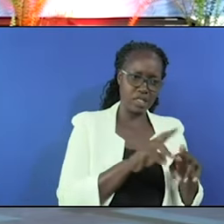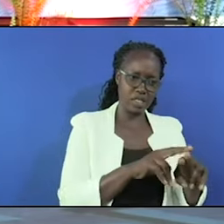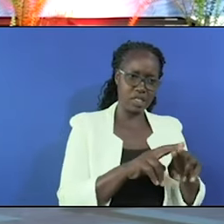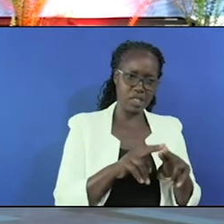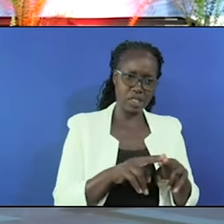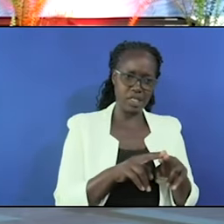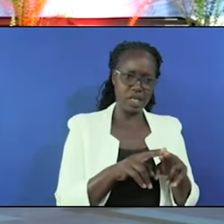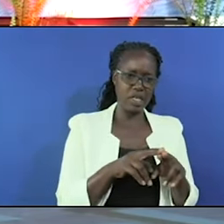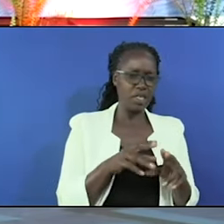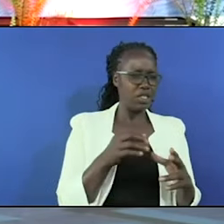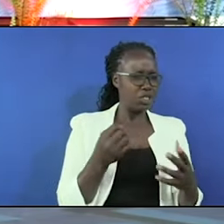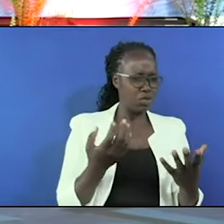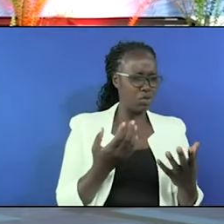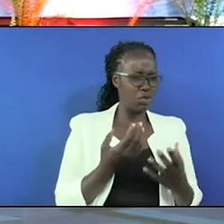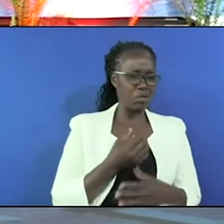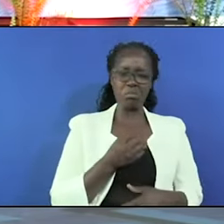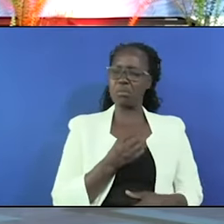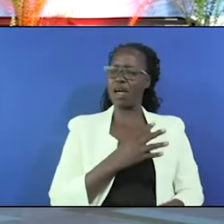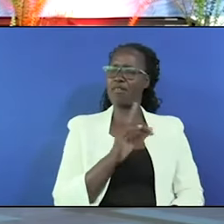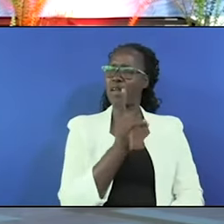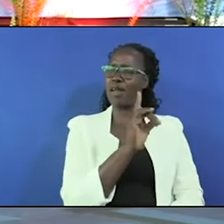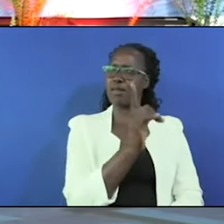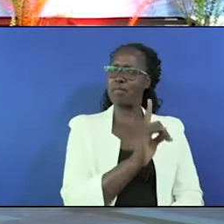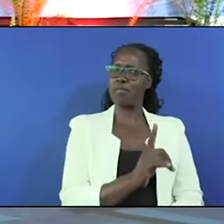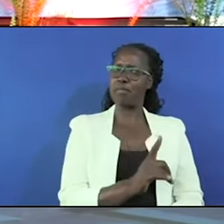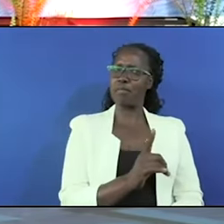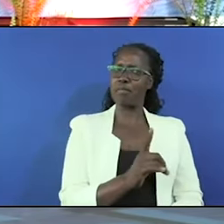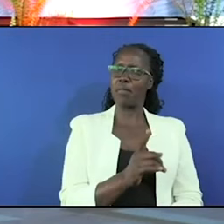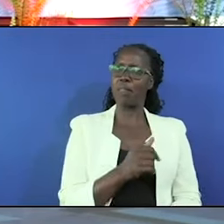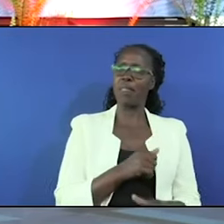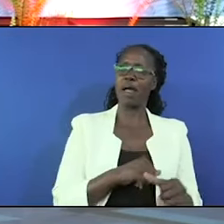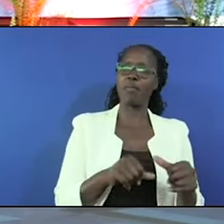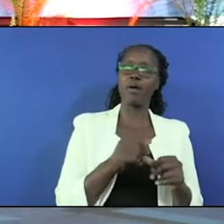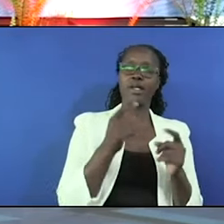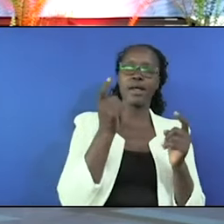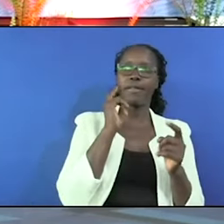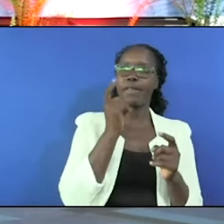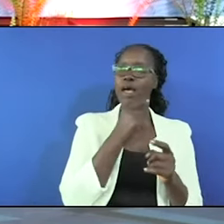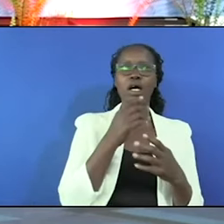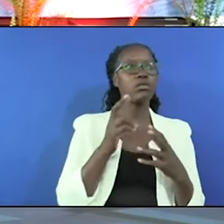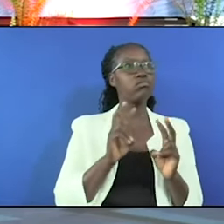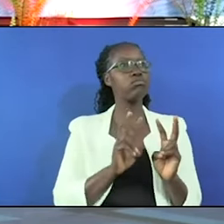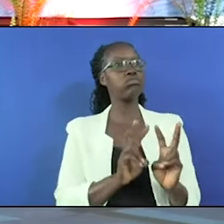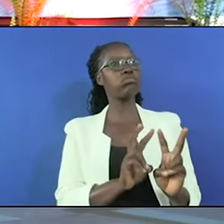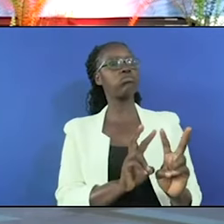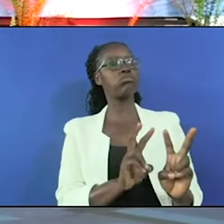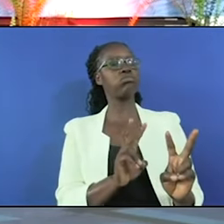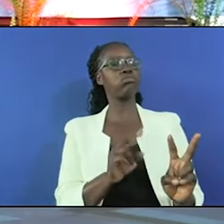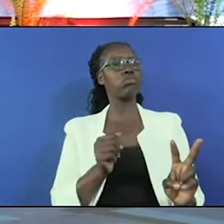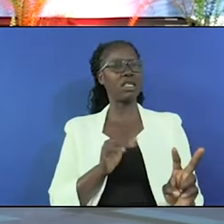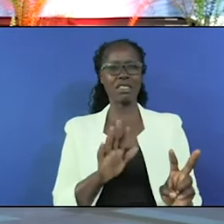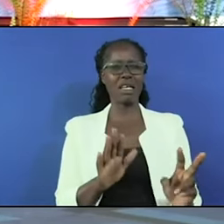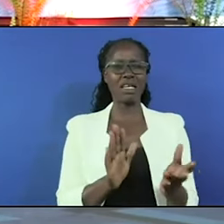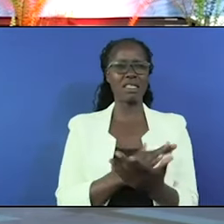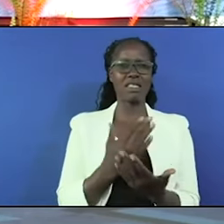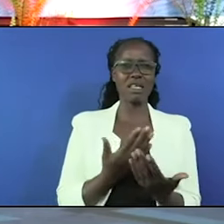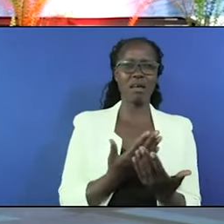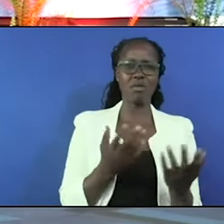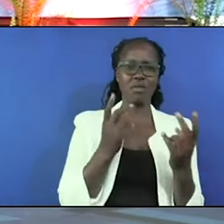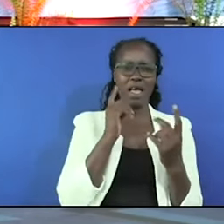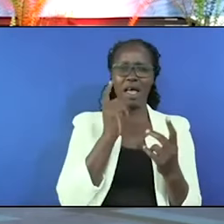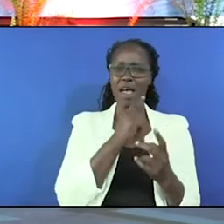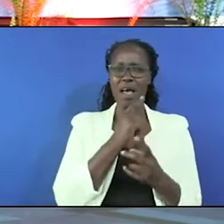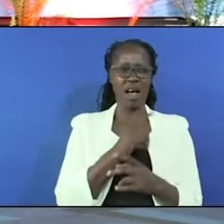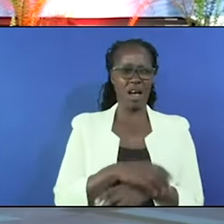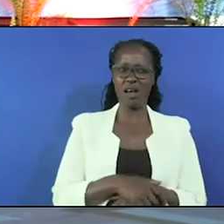seated. She was not afraid about the eyes that were looking at her, and some of the eyes